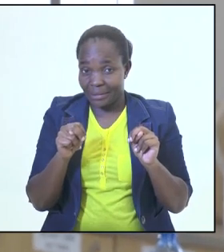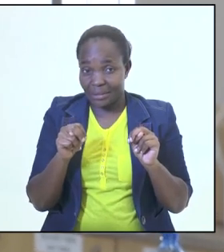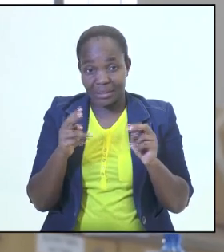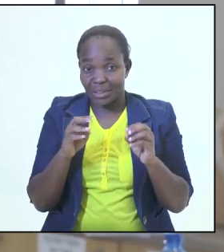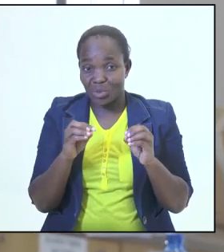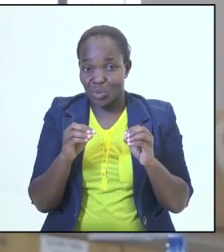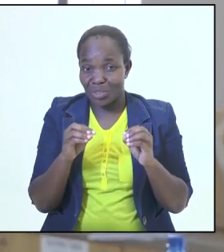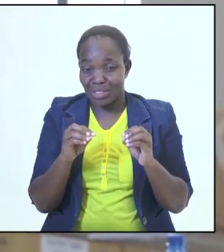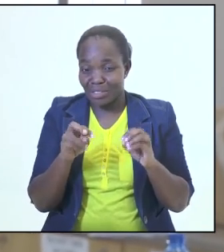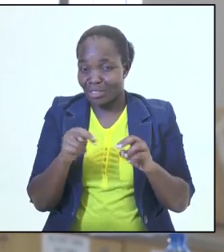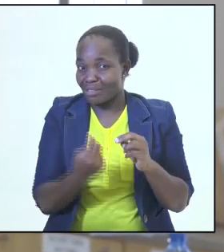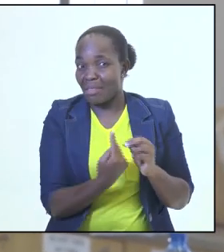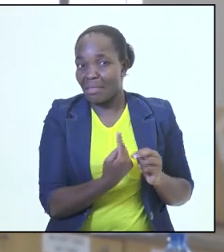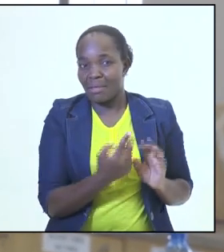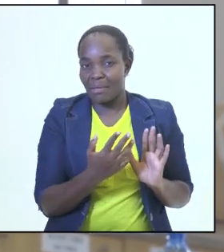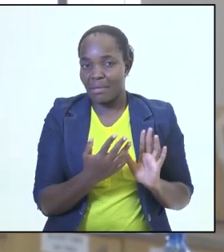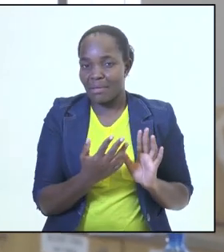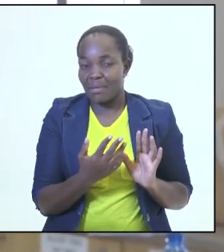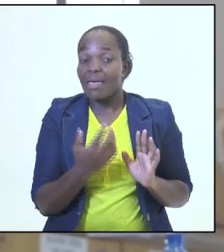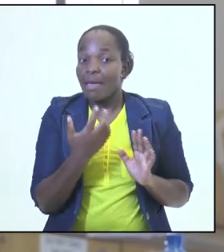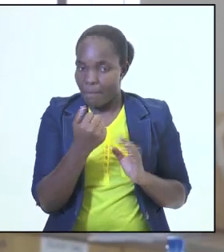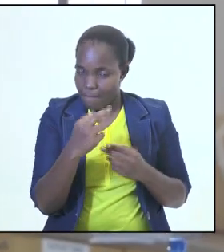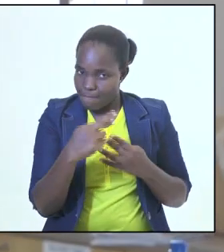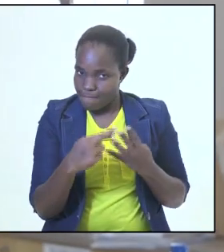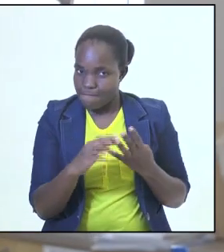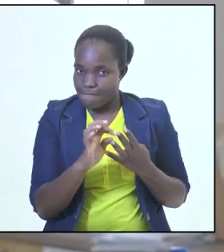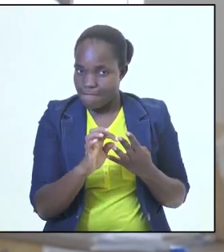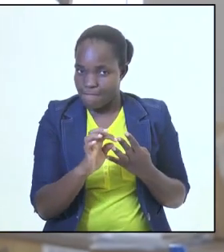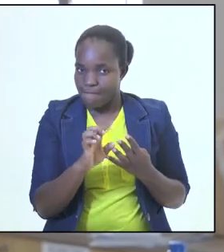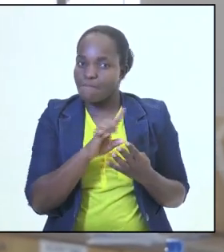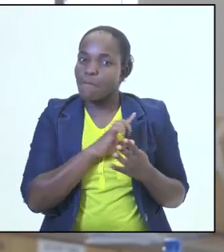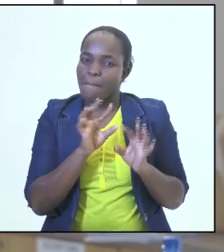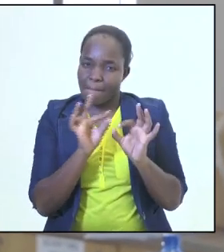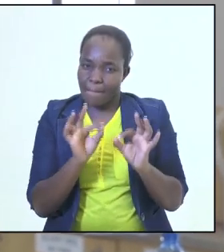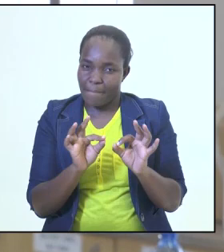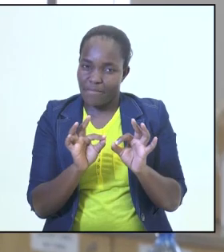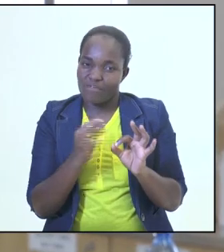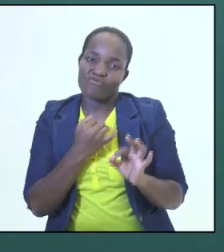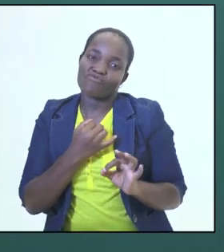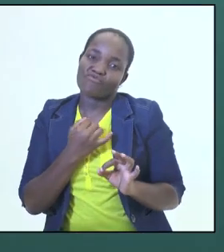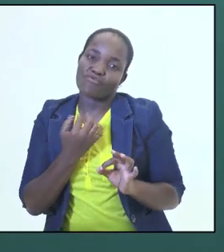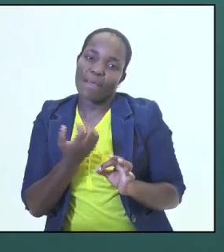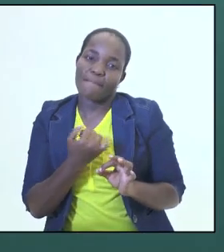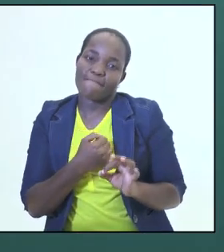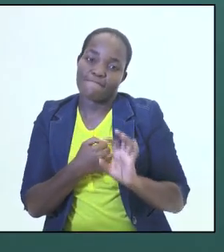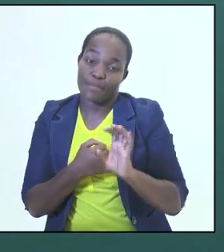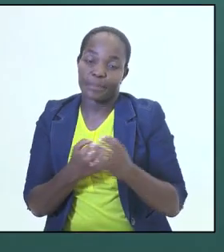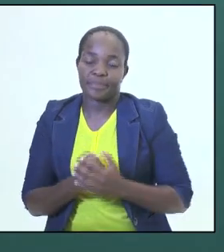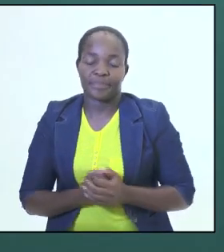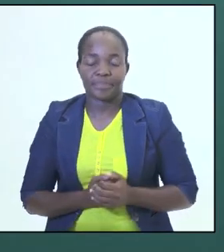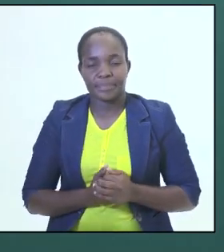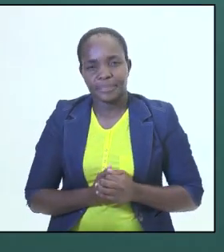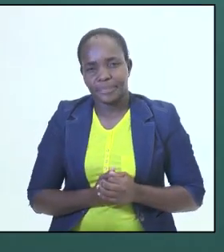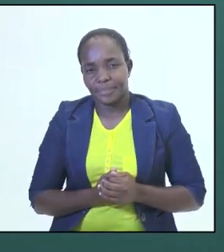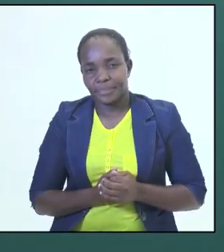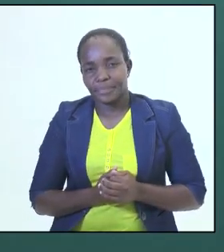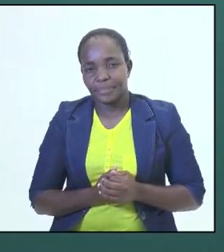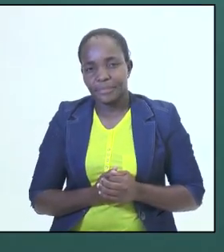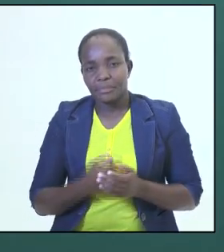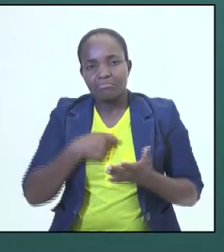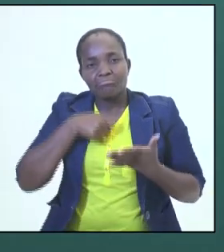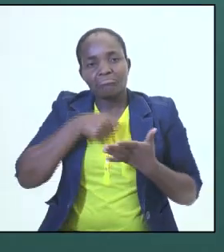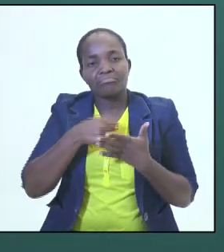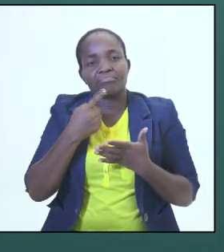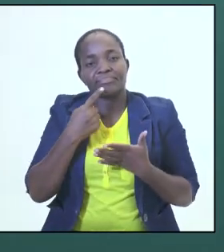marnet. There is a reason they are so beautiful. It is for their own survival. So, as I was trying to